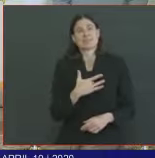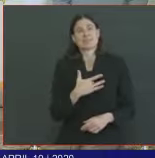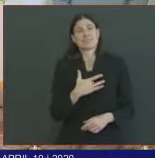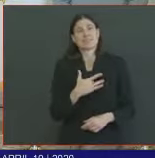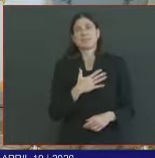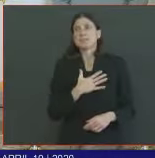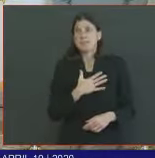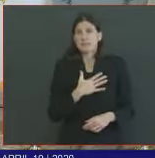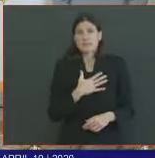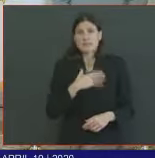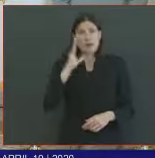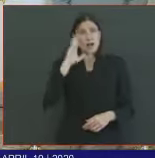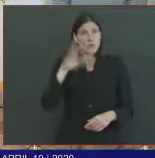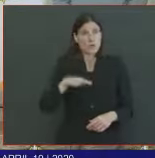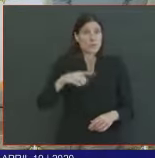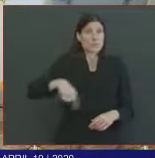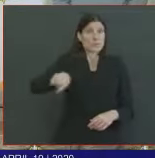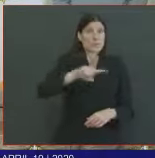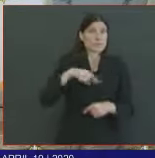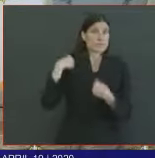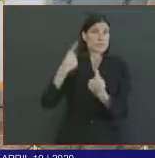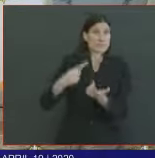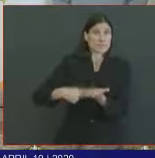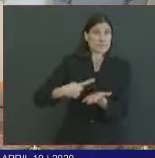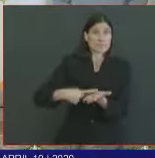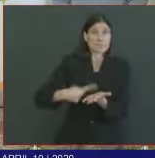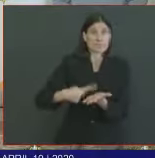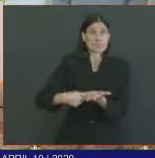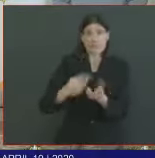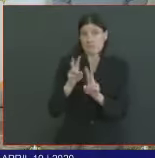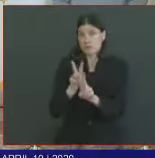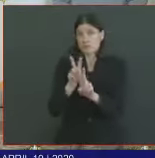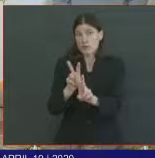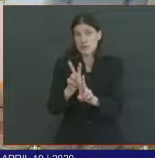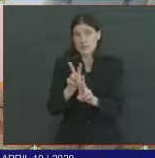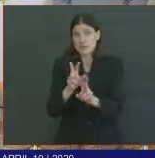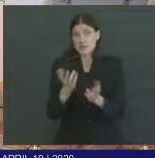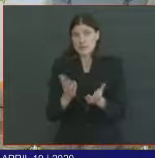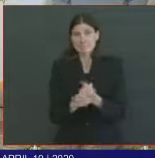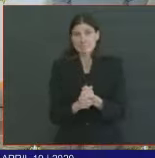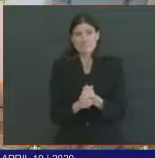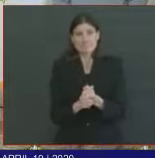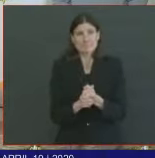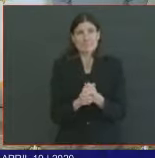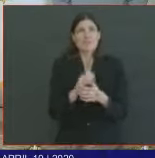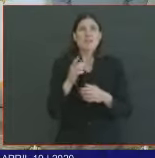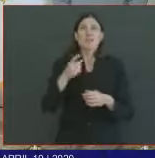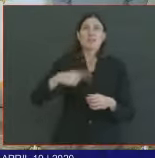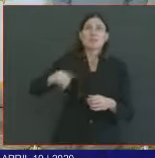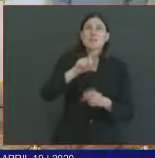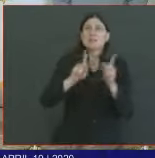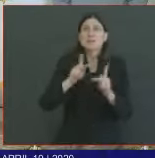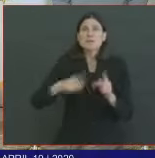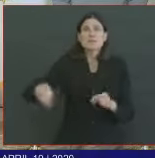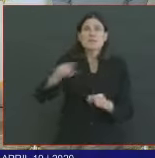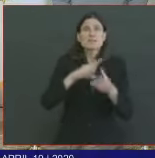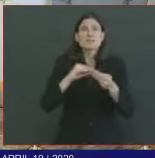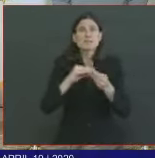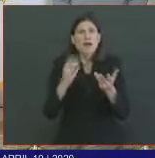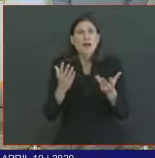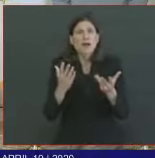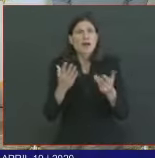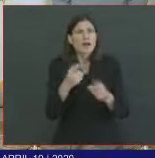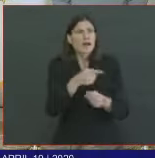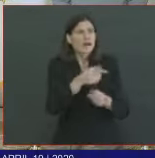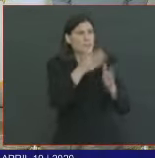easy. Essentially, nothing that I have had to say to you or share with you in the past 6 weeks has